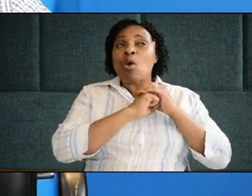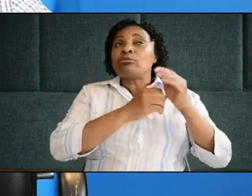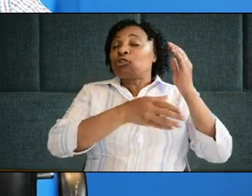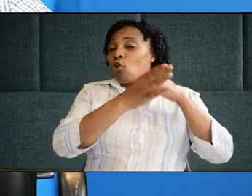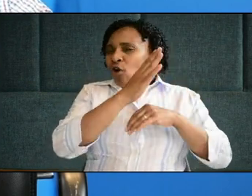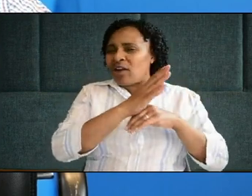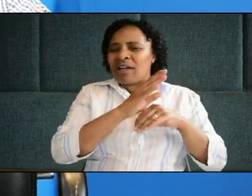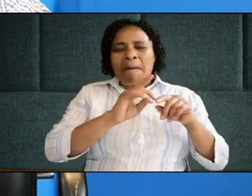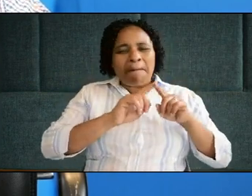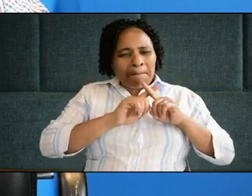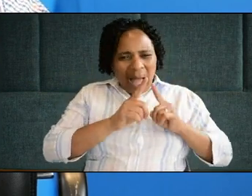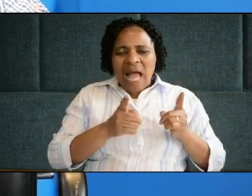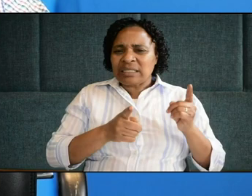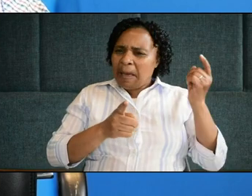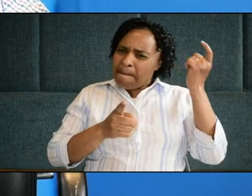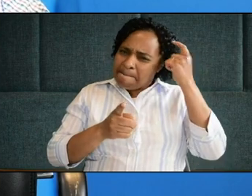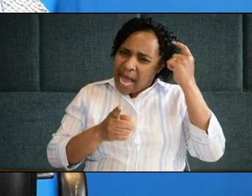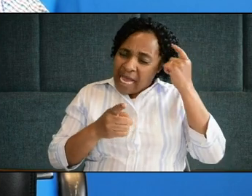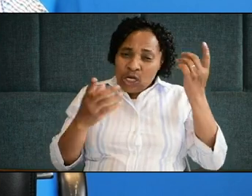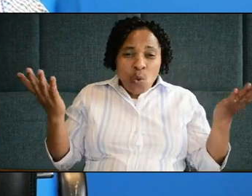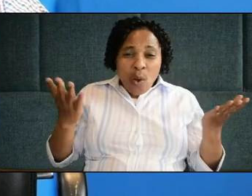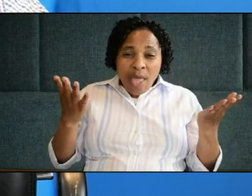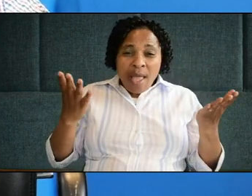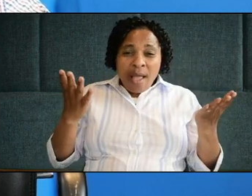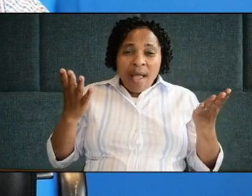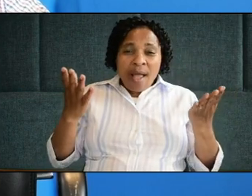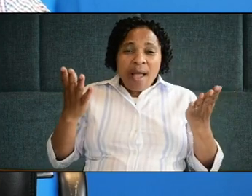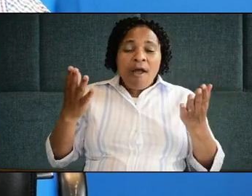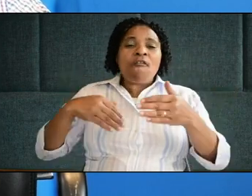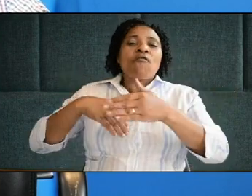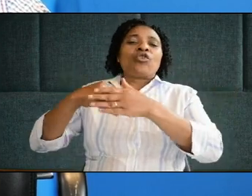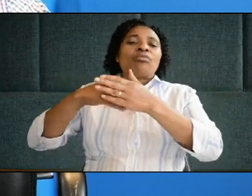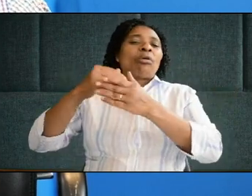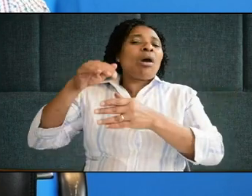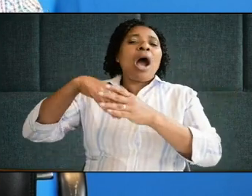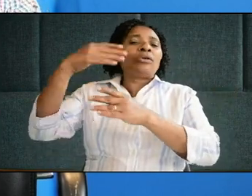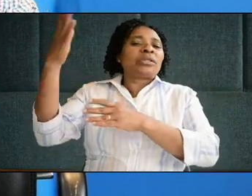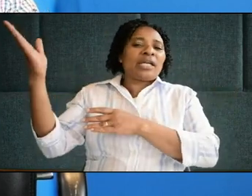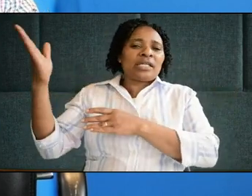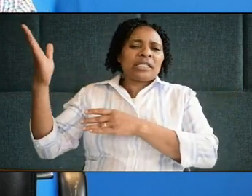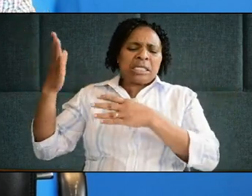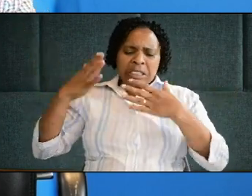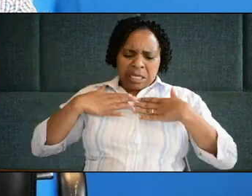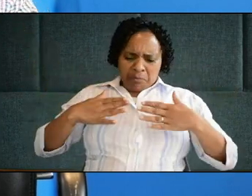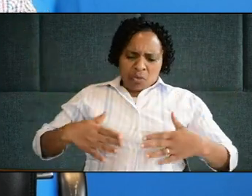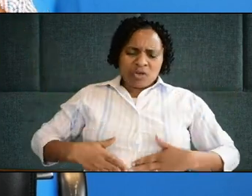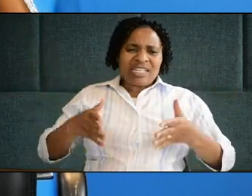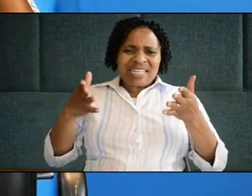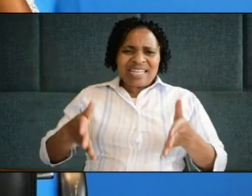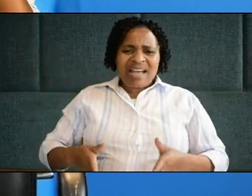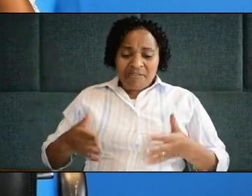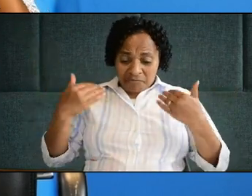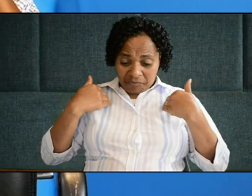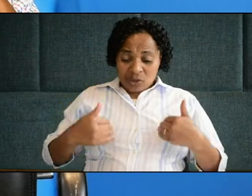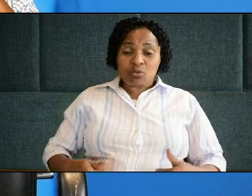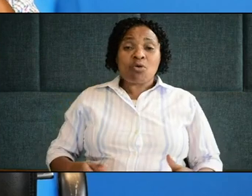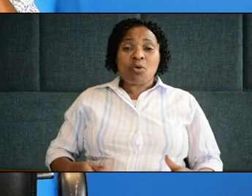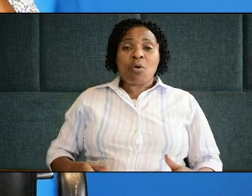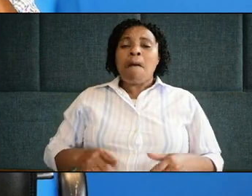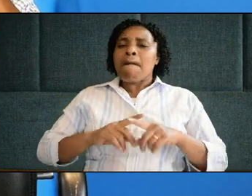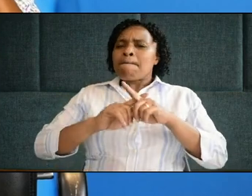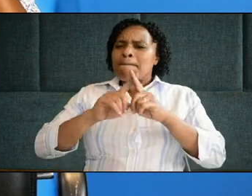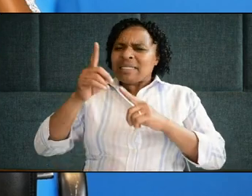God, but your mind is elsewhere. Your body is here, which is very visible, but your